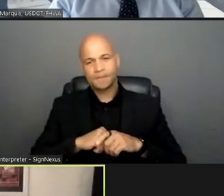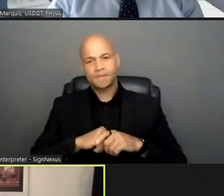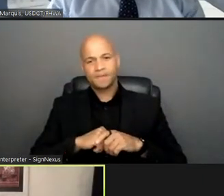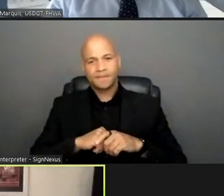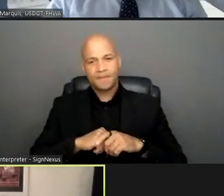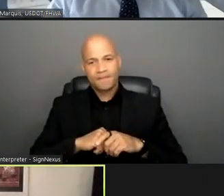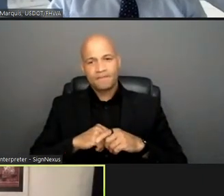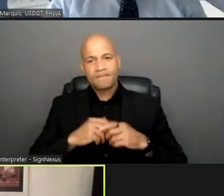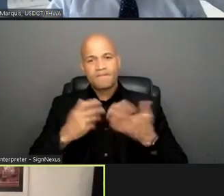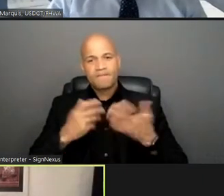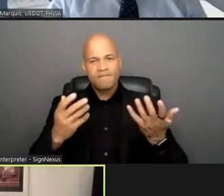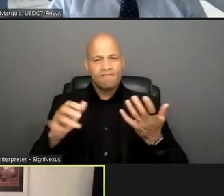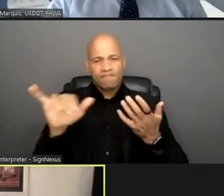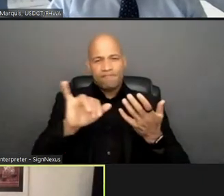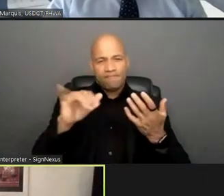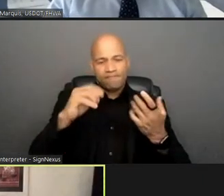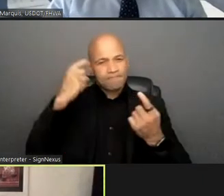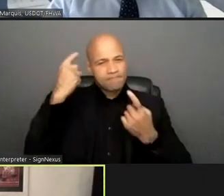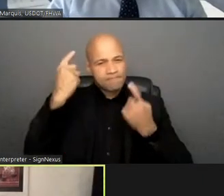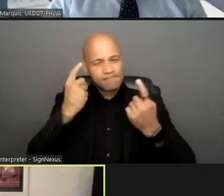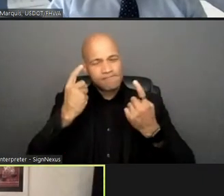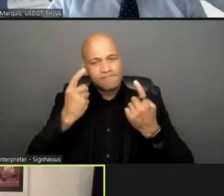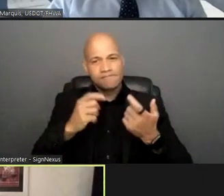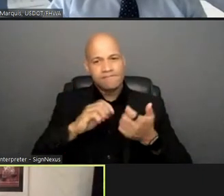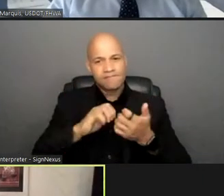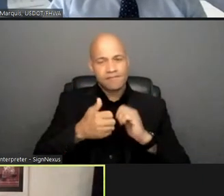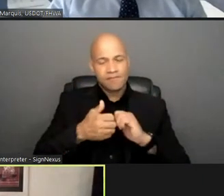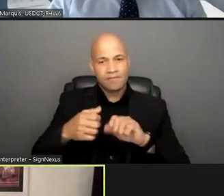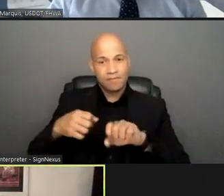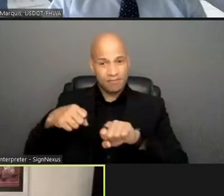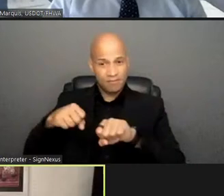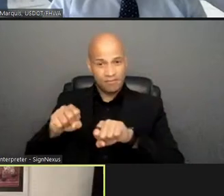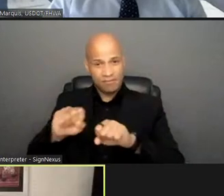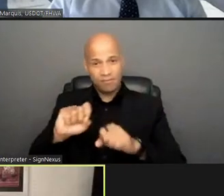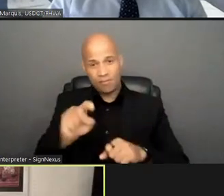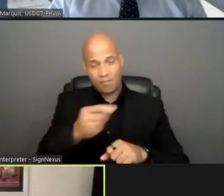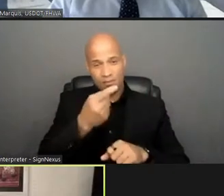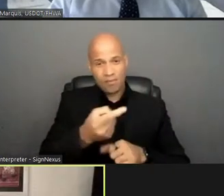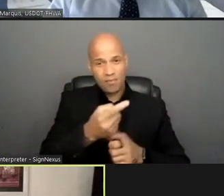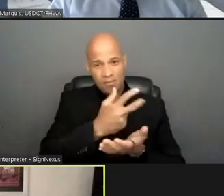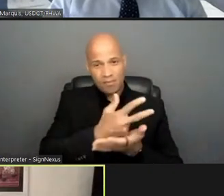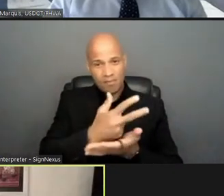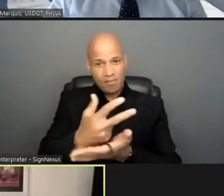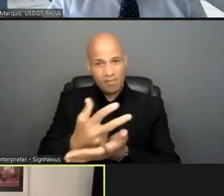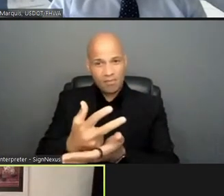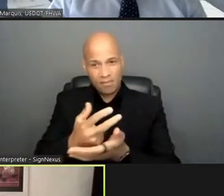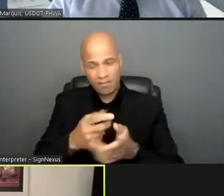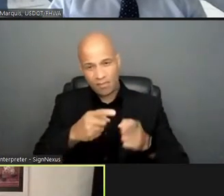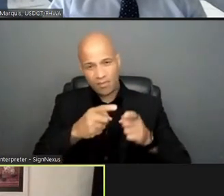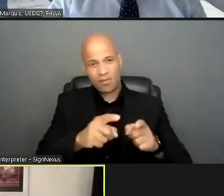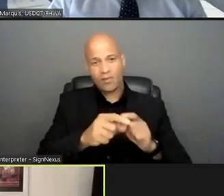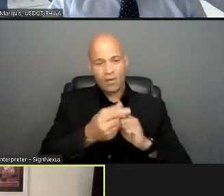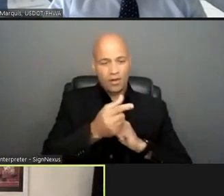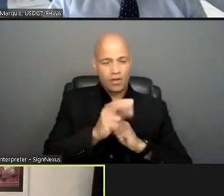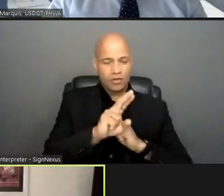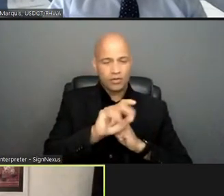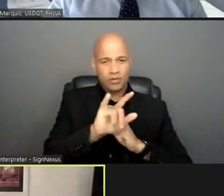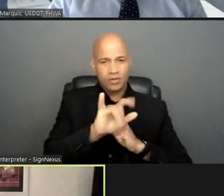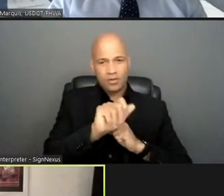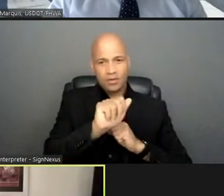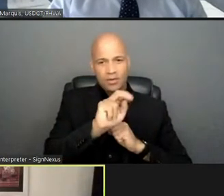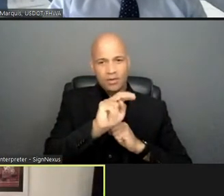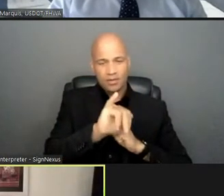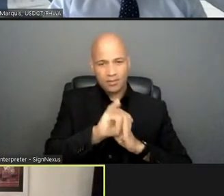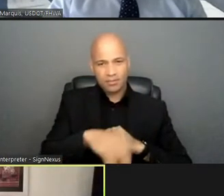we should also consider returning the motorcycle only parking spaces that the city removed during the Giuliani and Bloomberg years anything that encourages